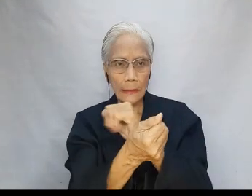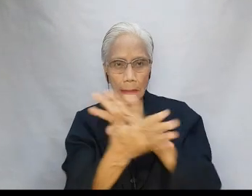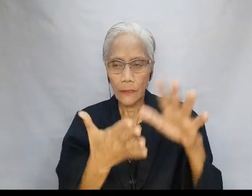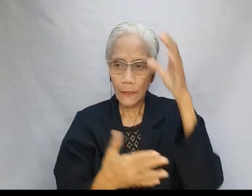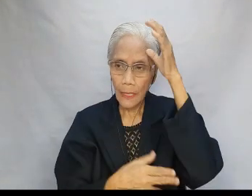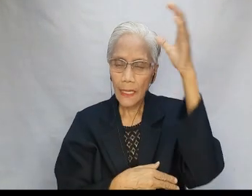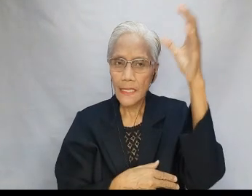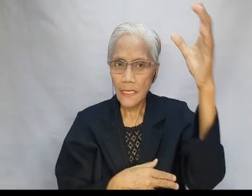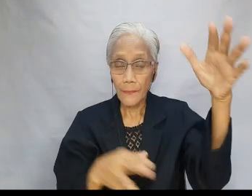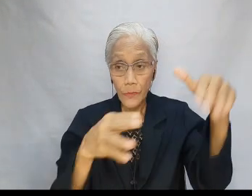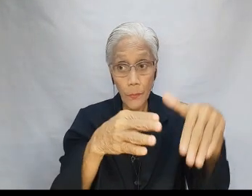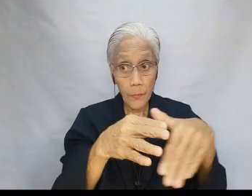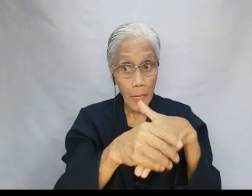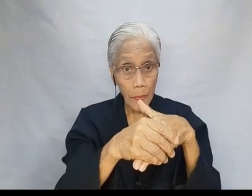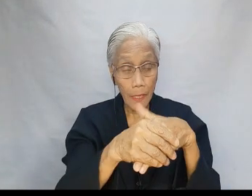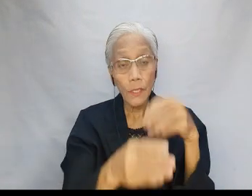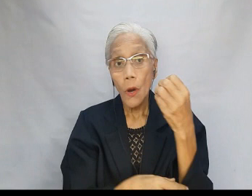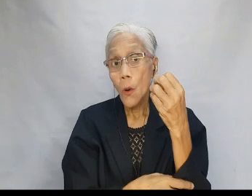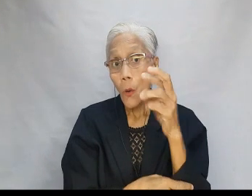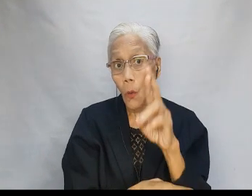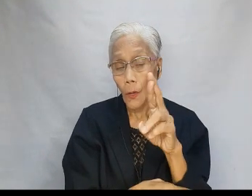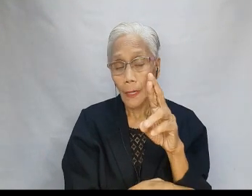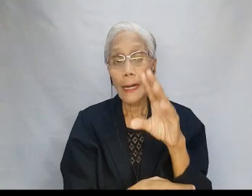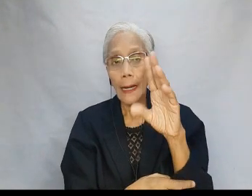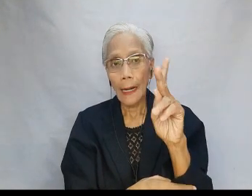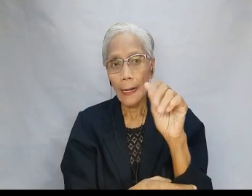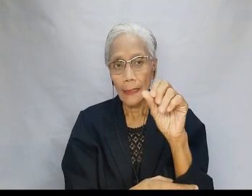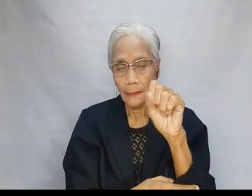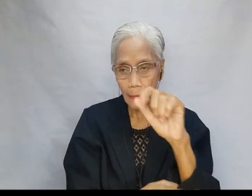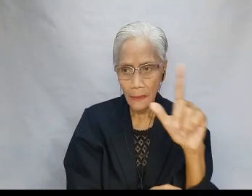destroy the concept of marriage or kasal.